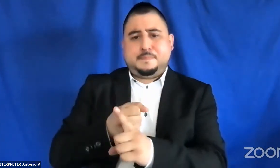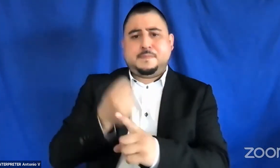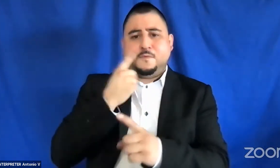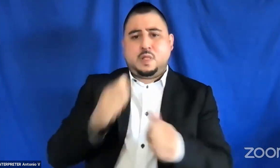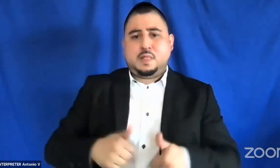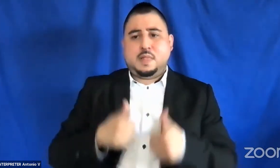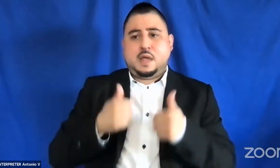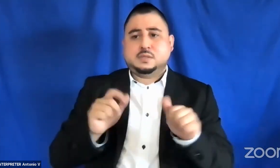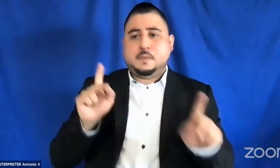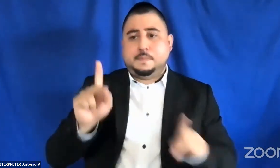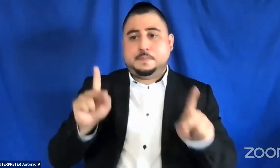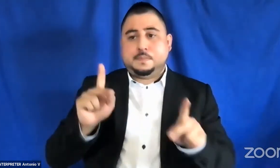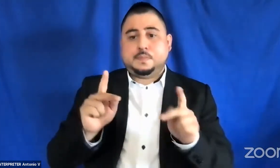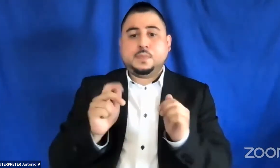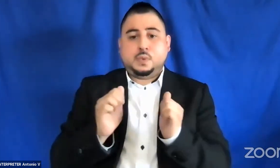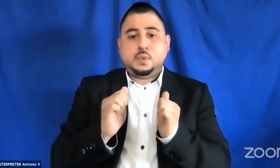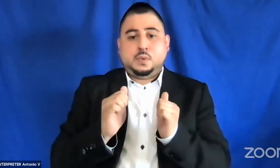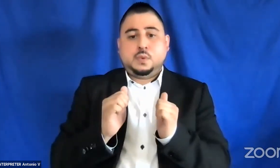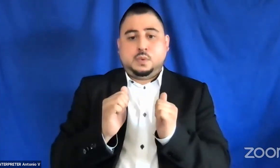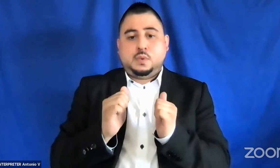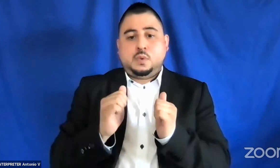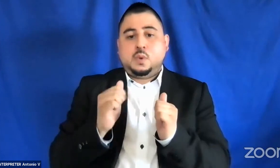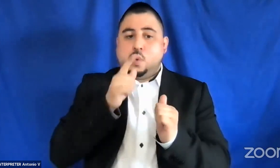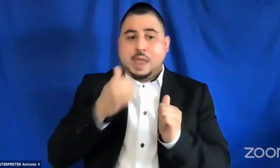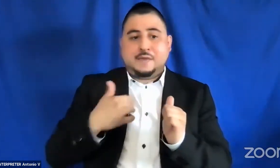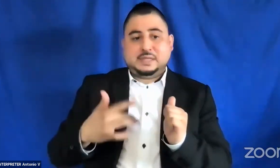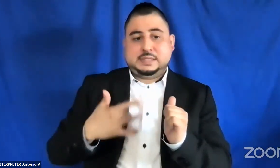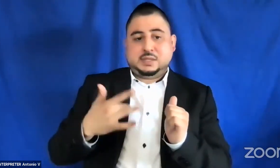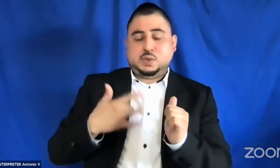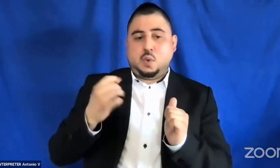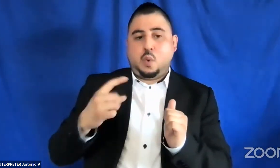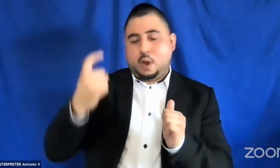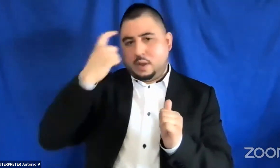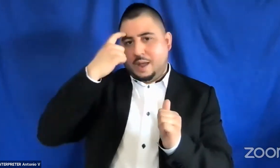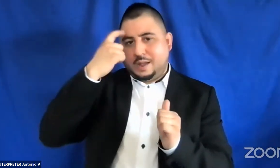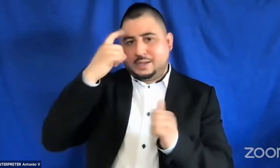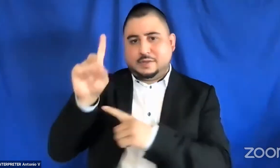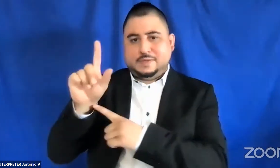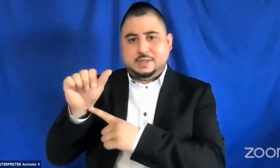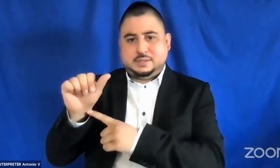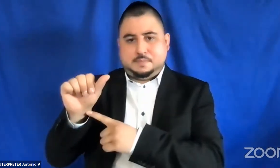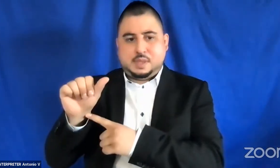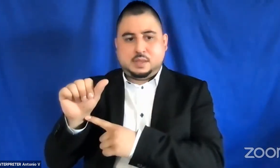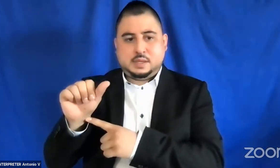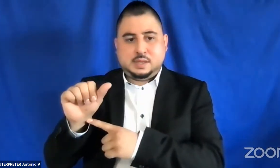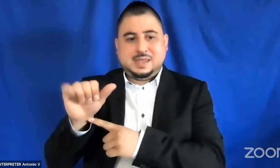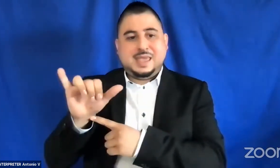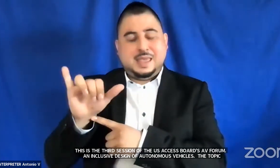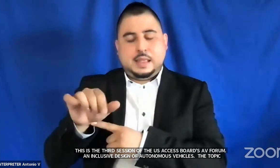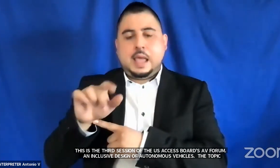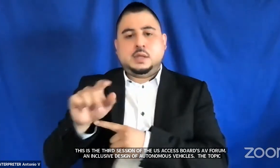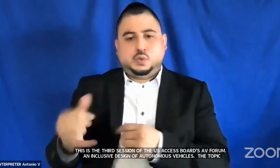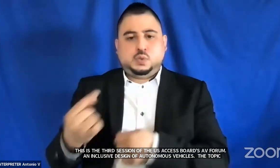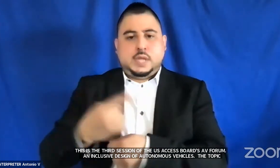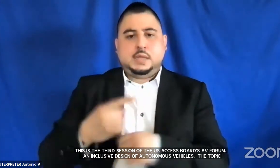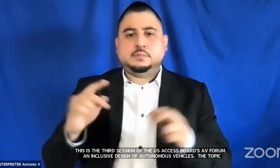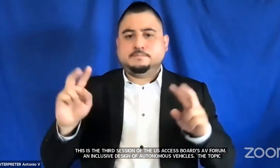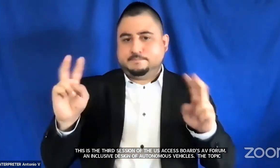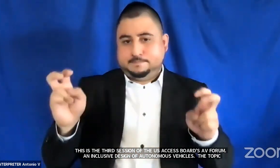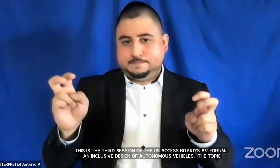lives of persons with sensory or cognitive disabilities. And that is the topic of today's